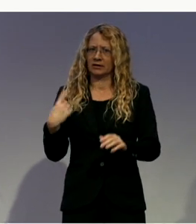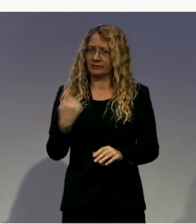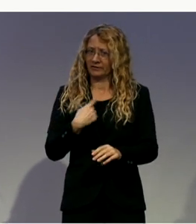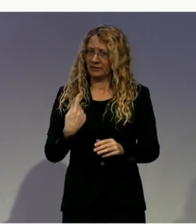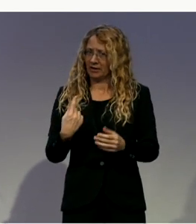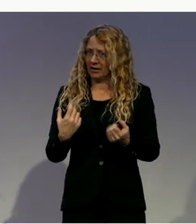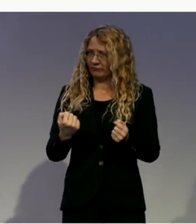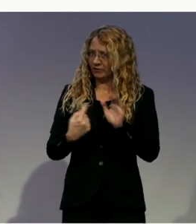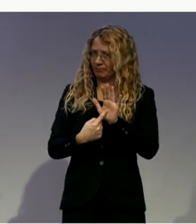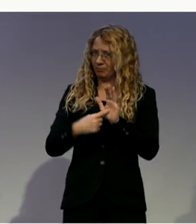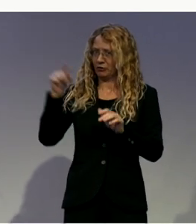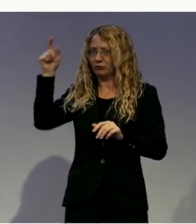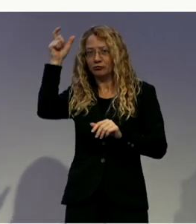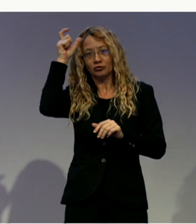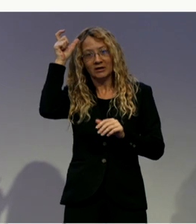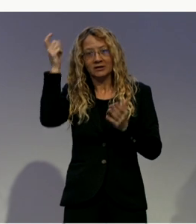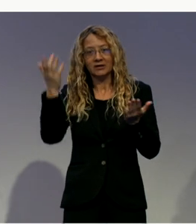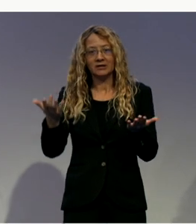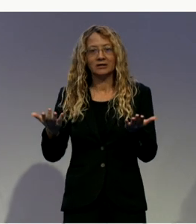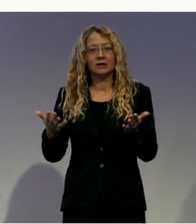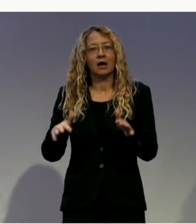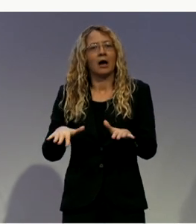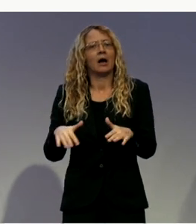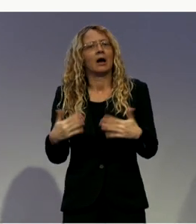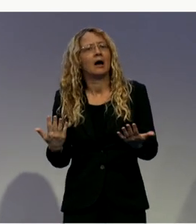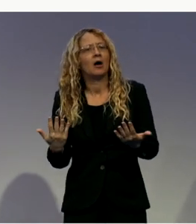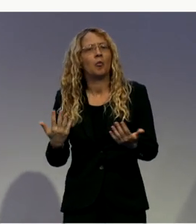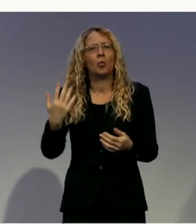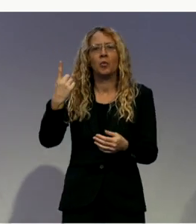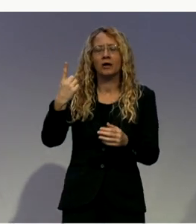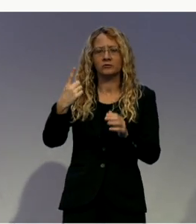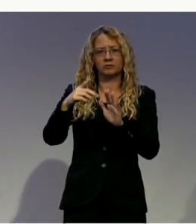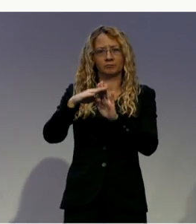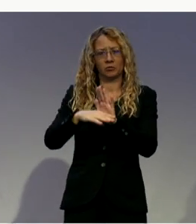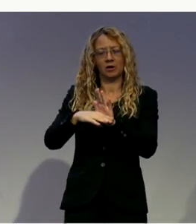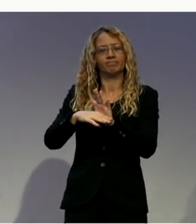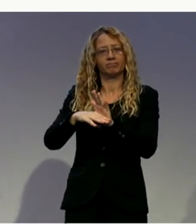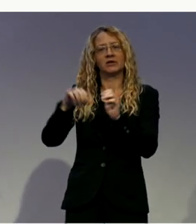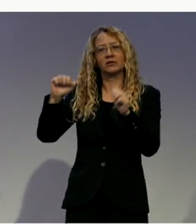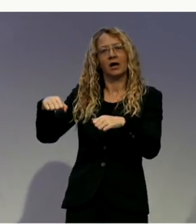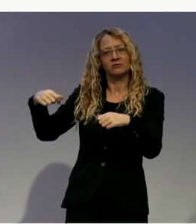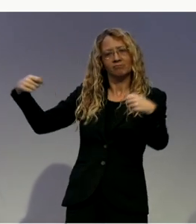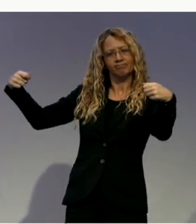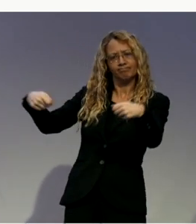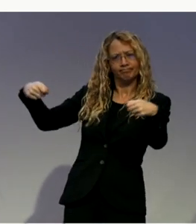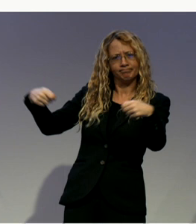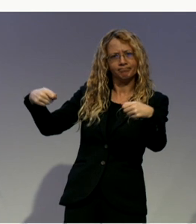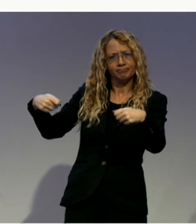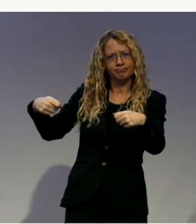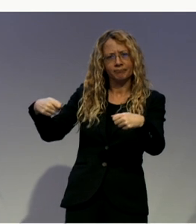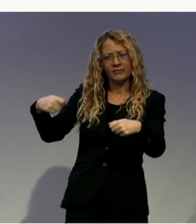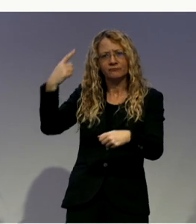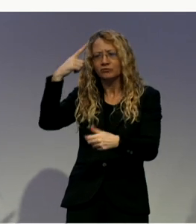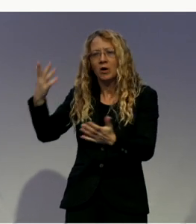the grant program, we are granting to projects from all over Turkey. And so far,